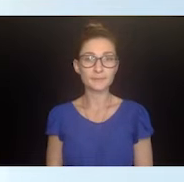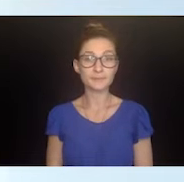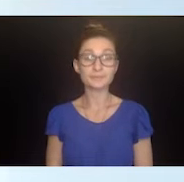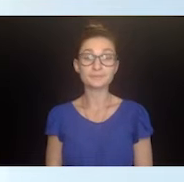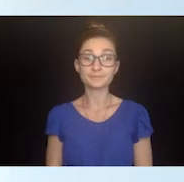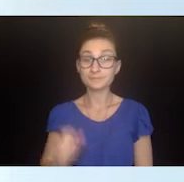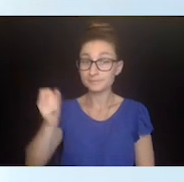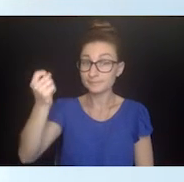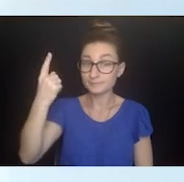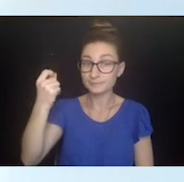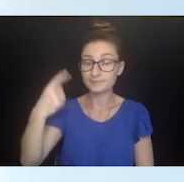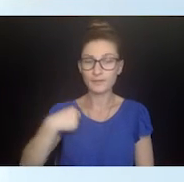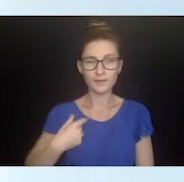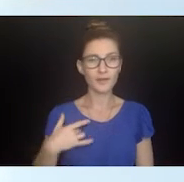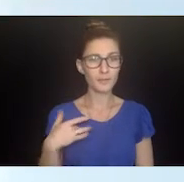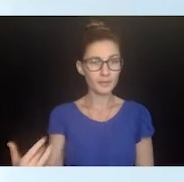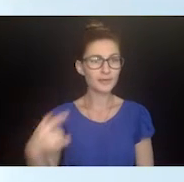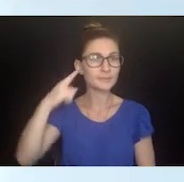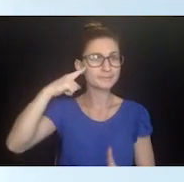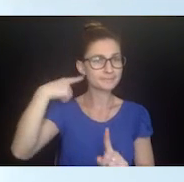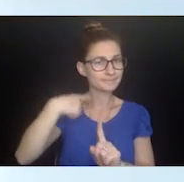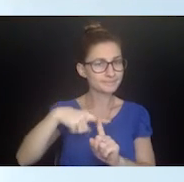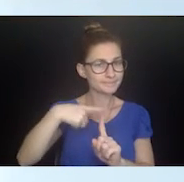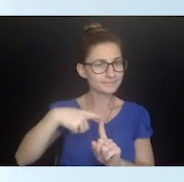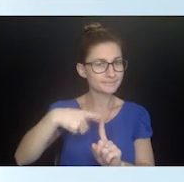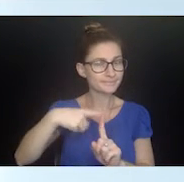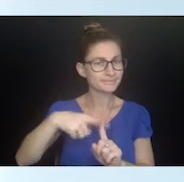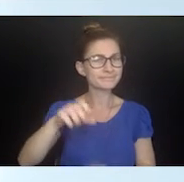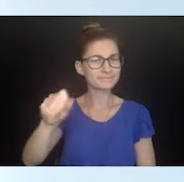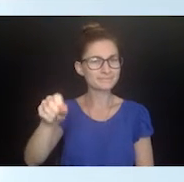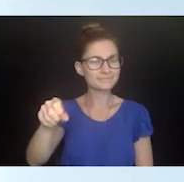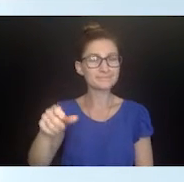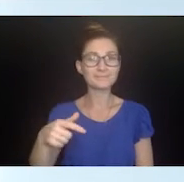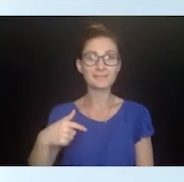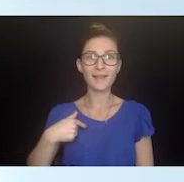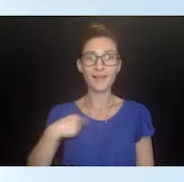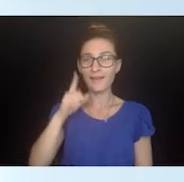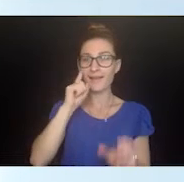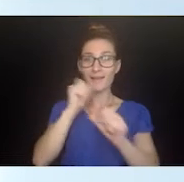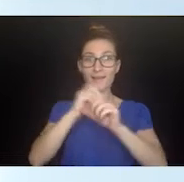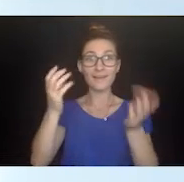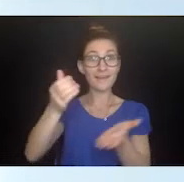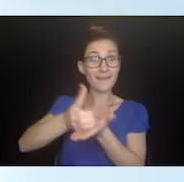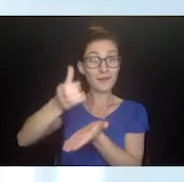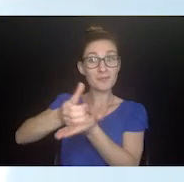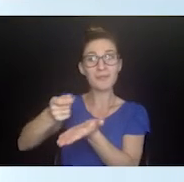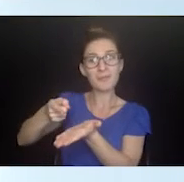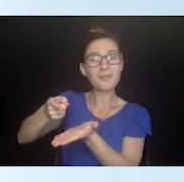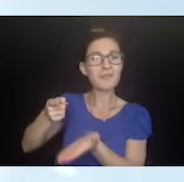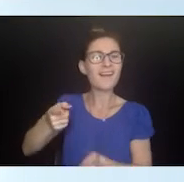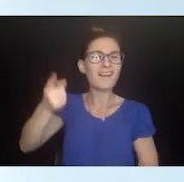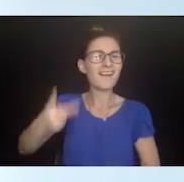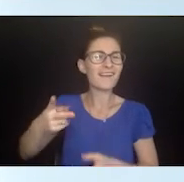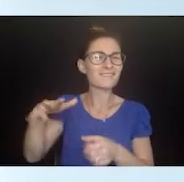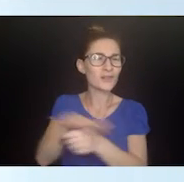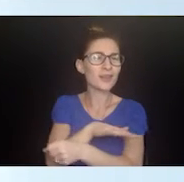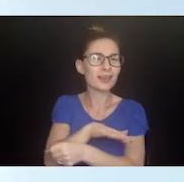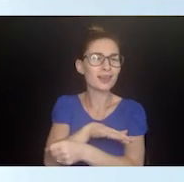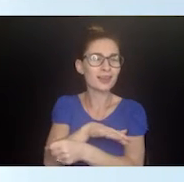Now, I've always been a positive person in my life. I'm the half full. Yeah, I see the half full